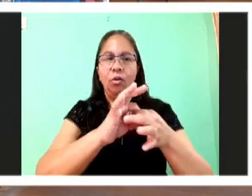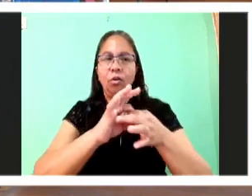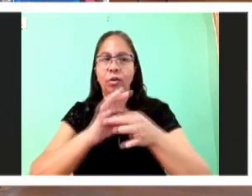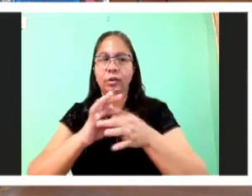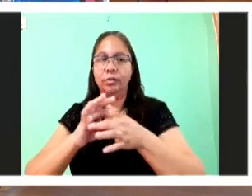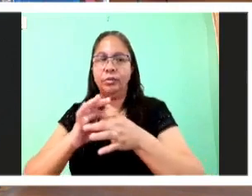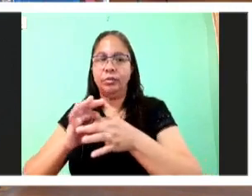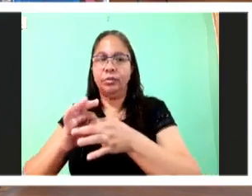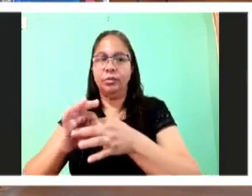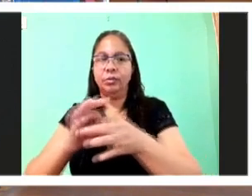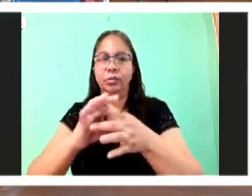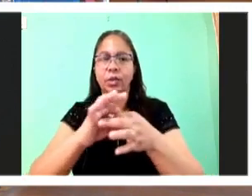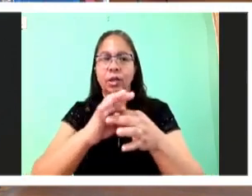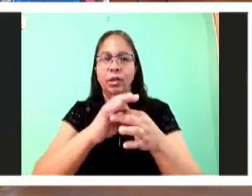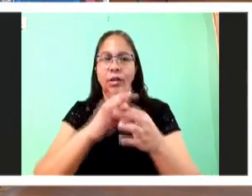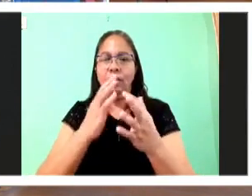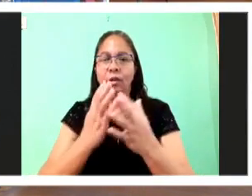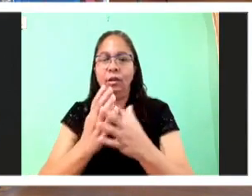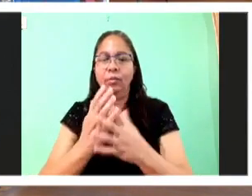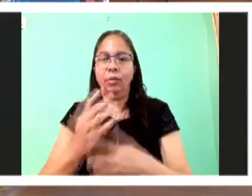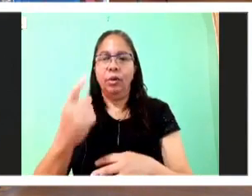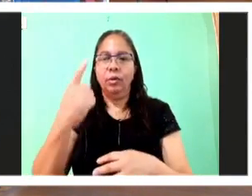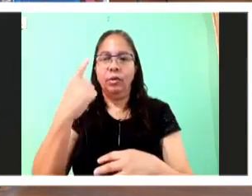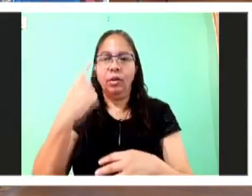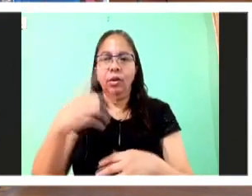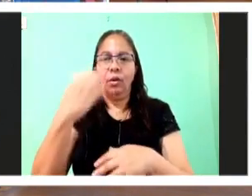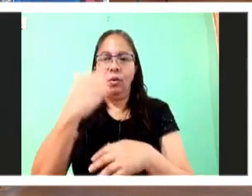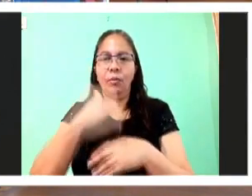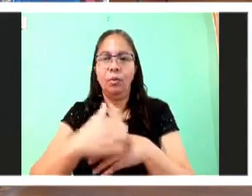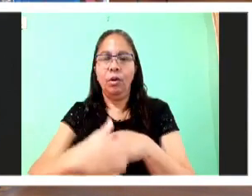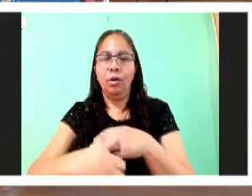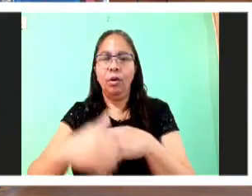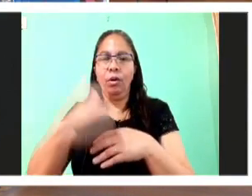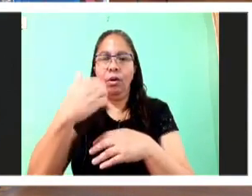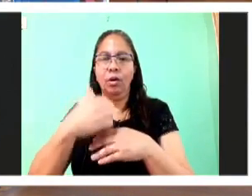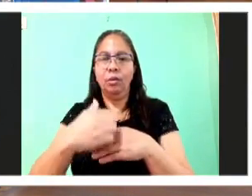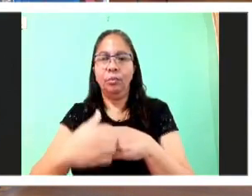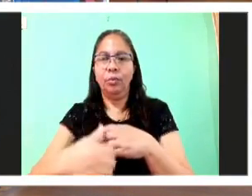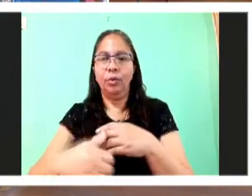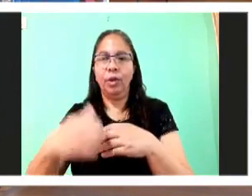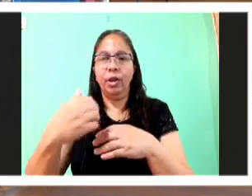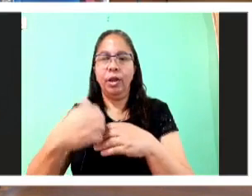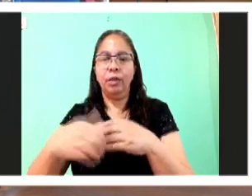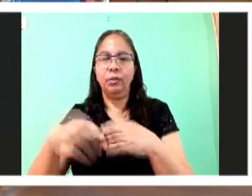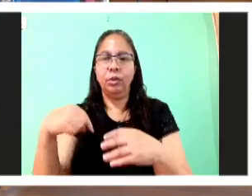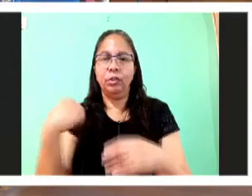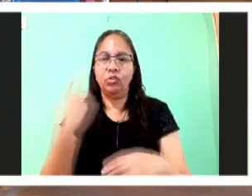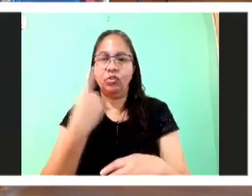joined together by the one bread we